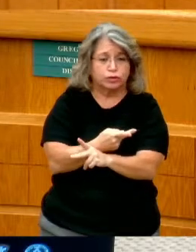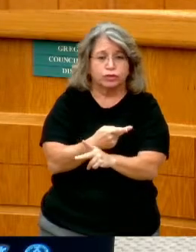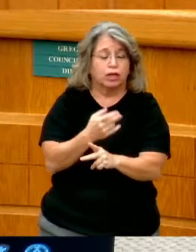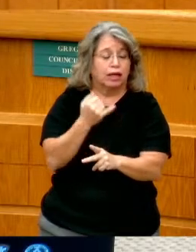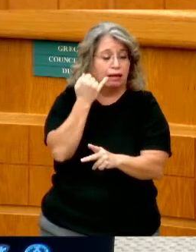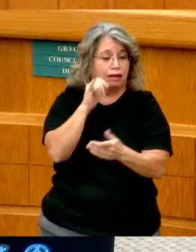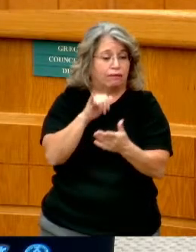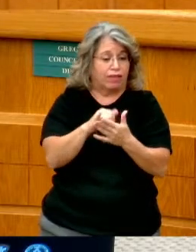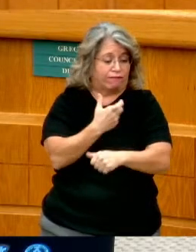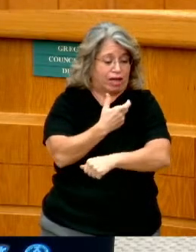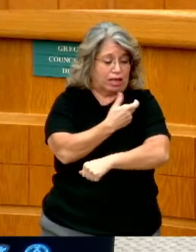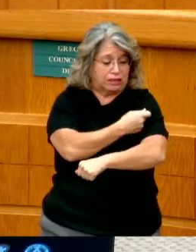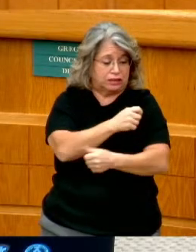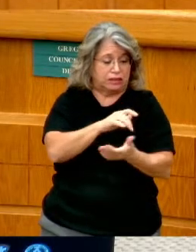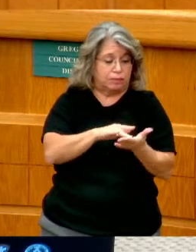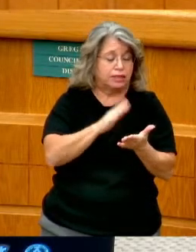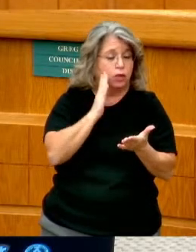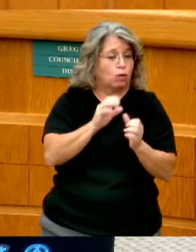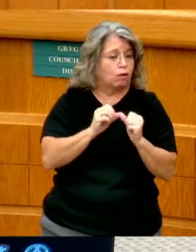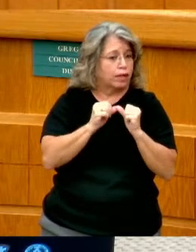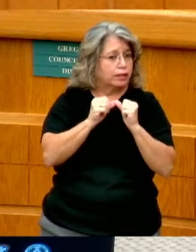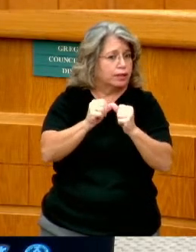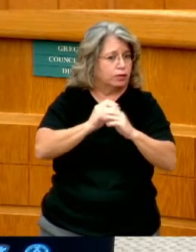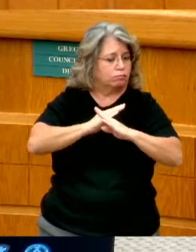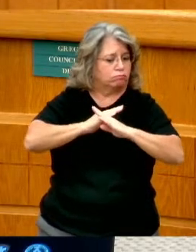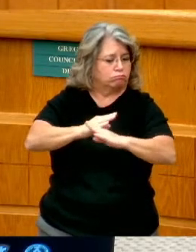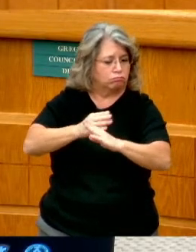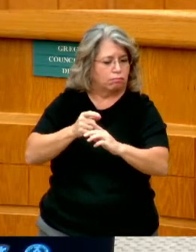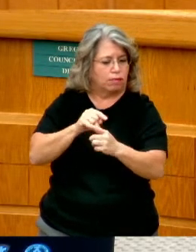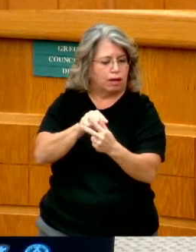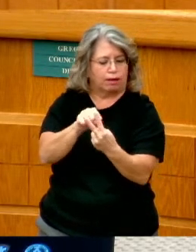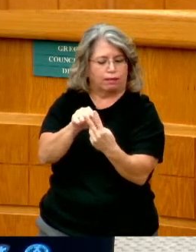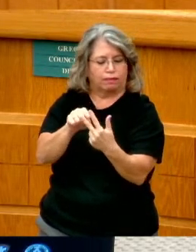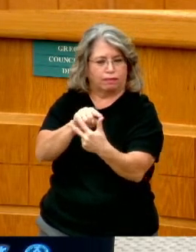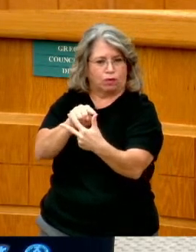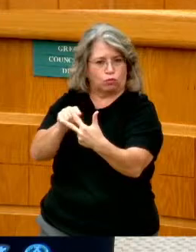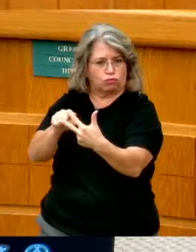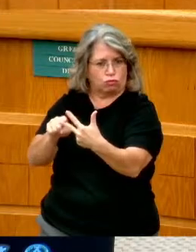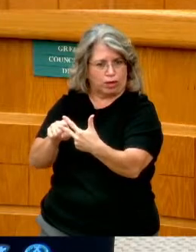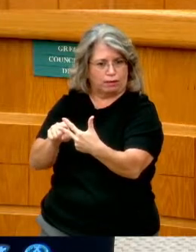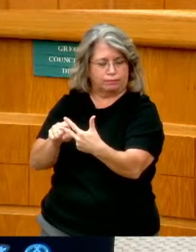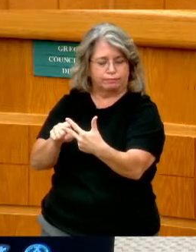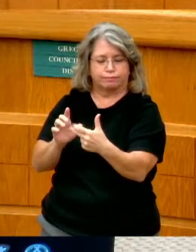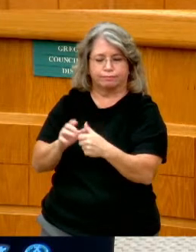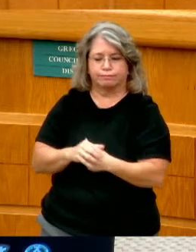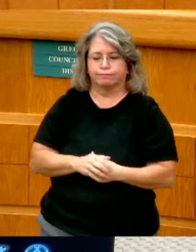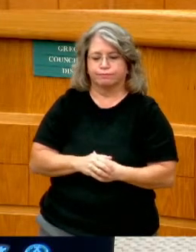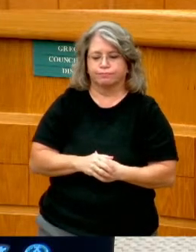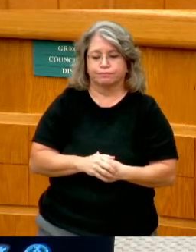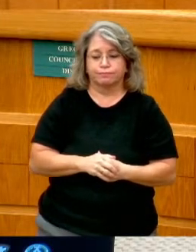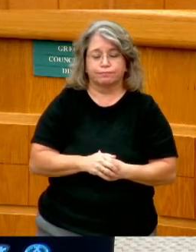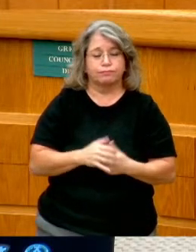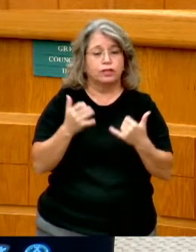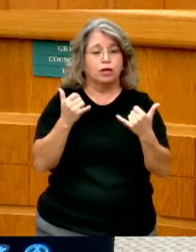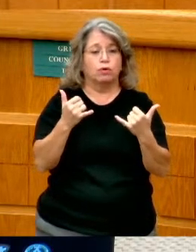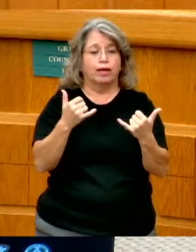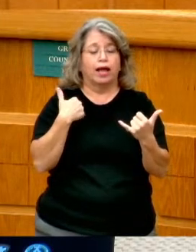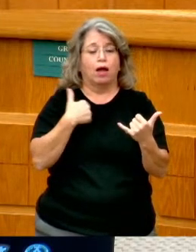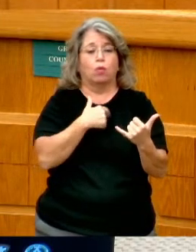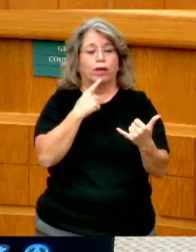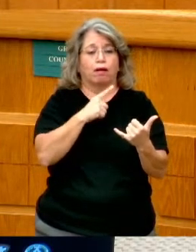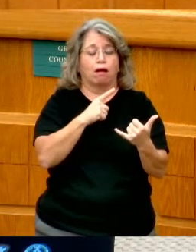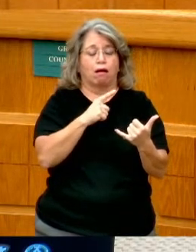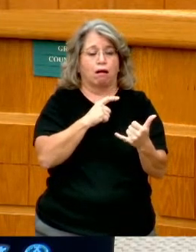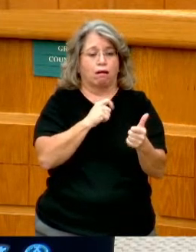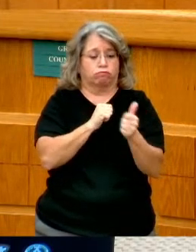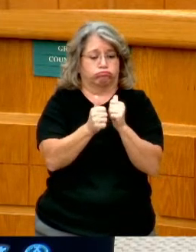to protect us long term. Right now, we are in a race against the spread of the mutations